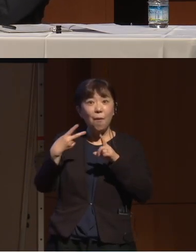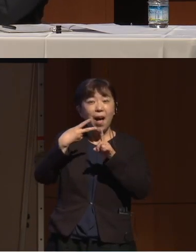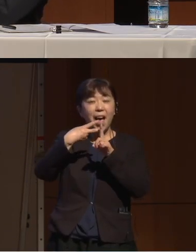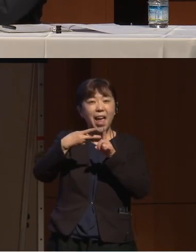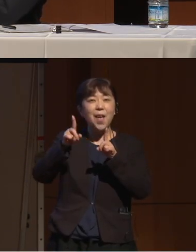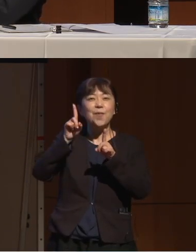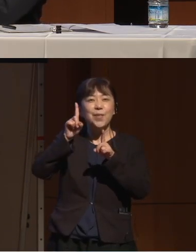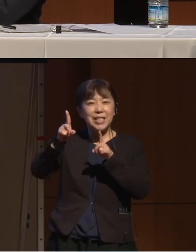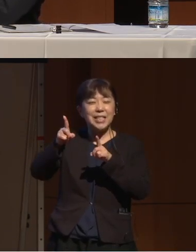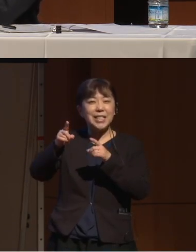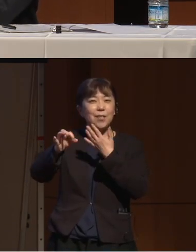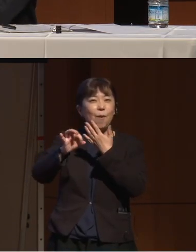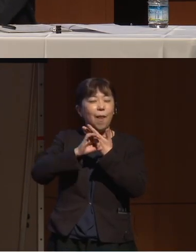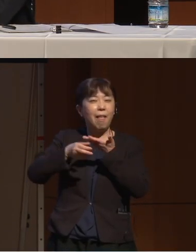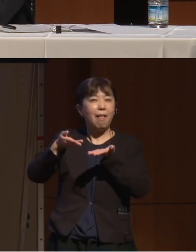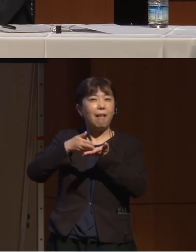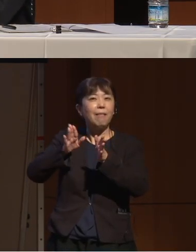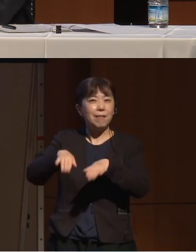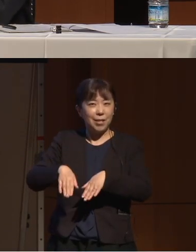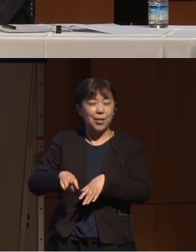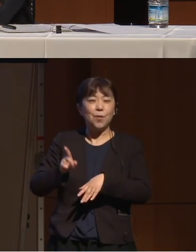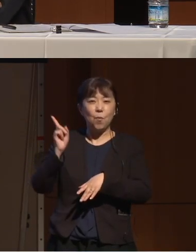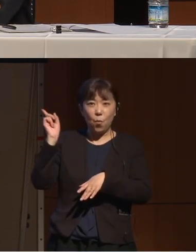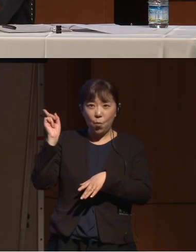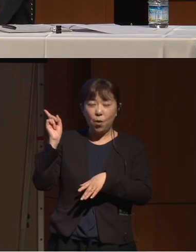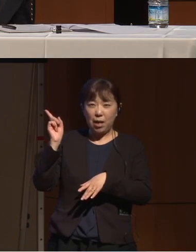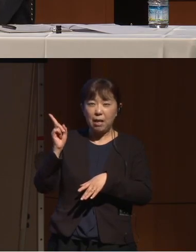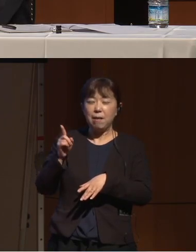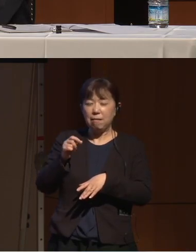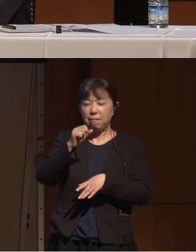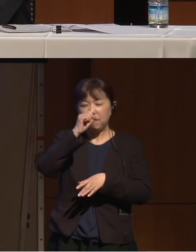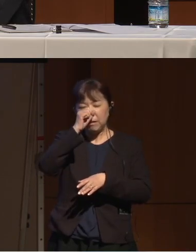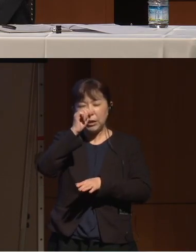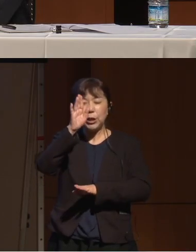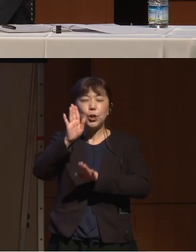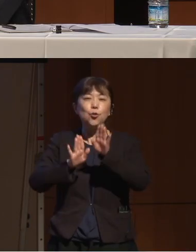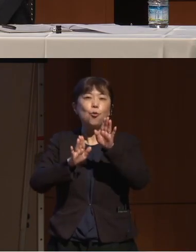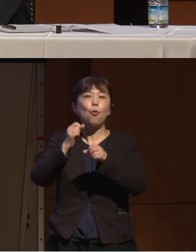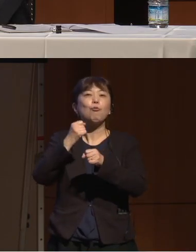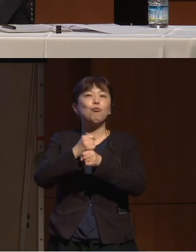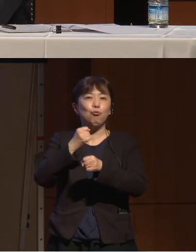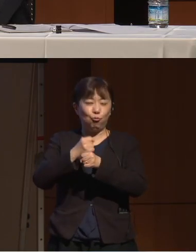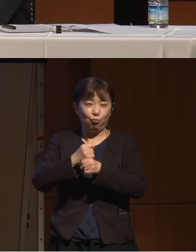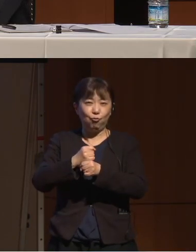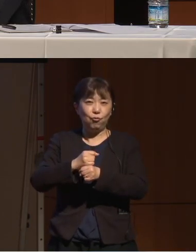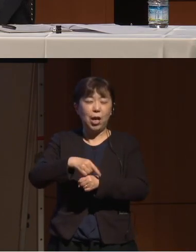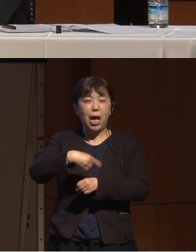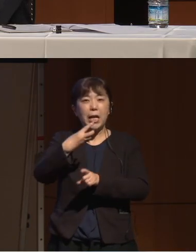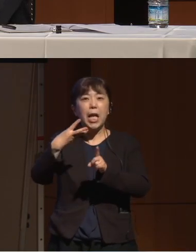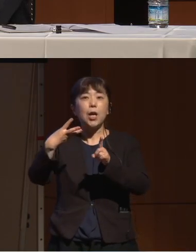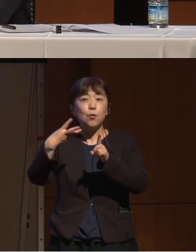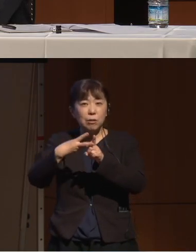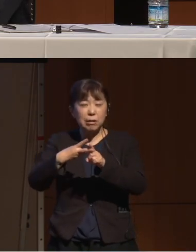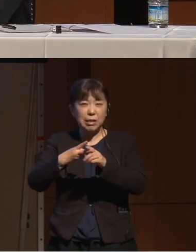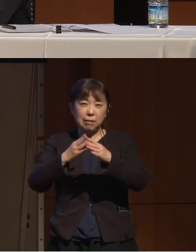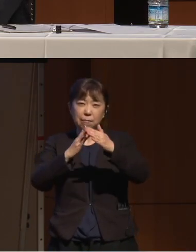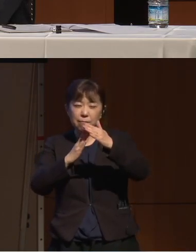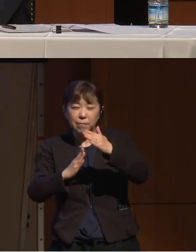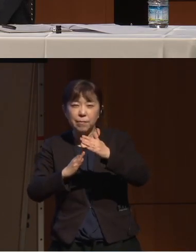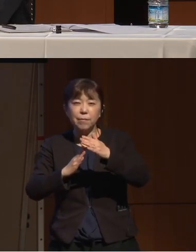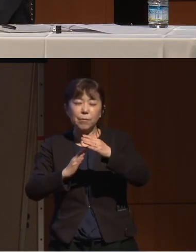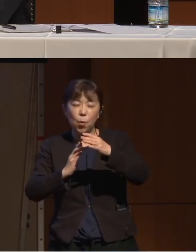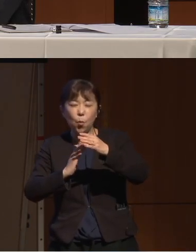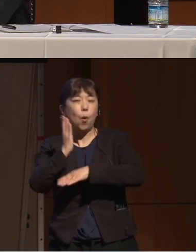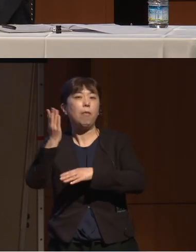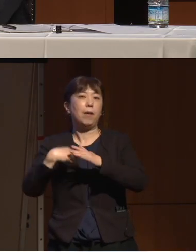this situation, and it goes beyond the 100 days mission. It means we need to look at this approach. I think